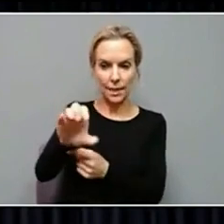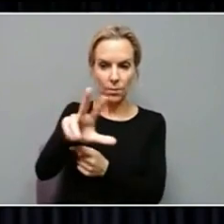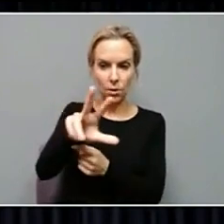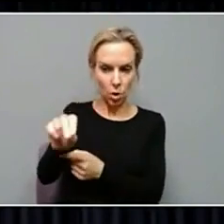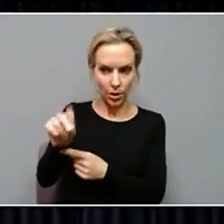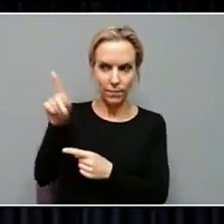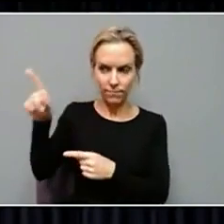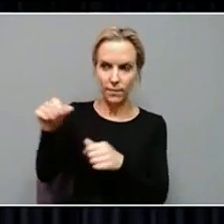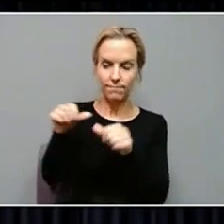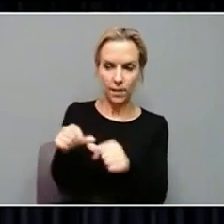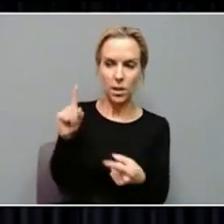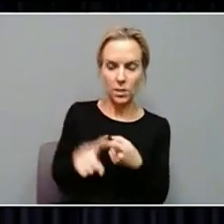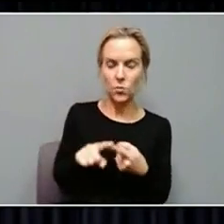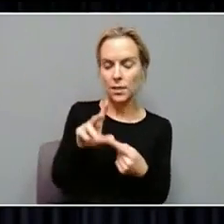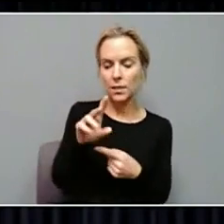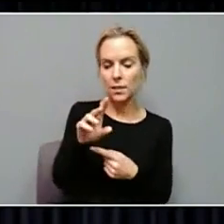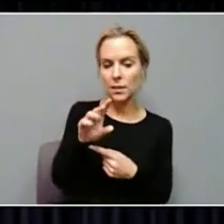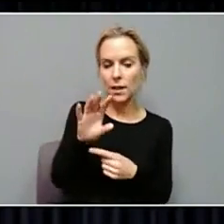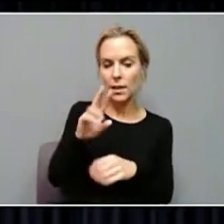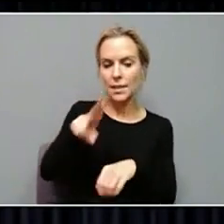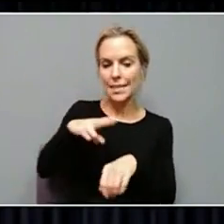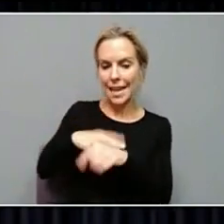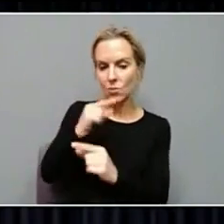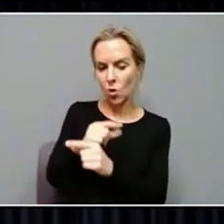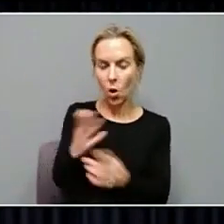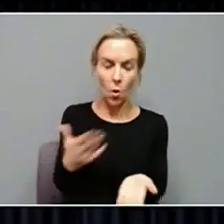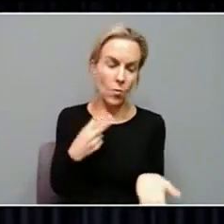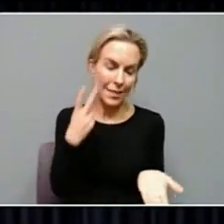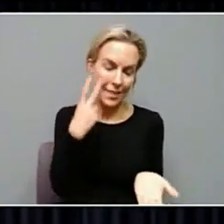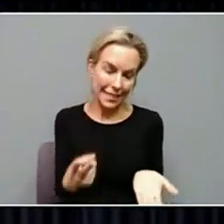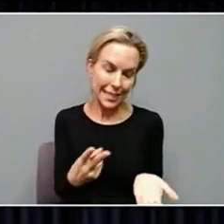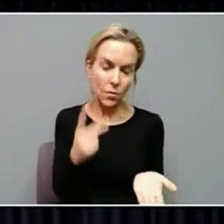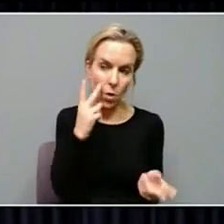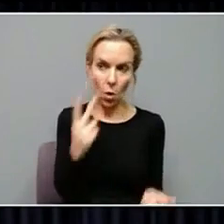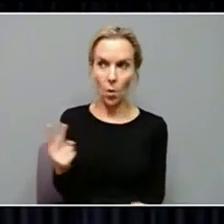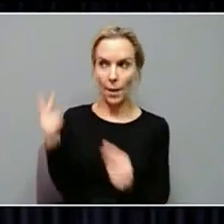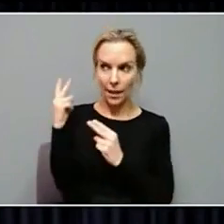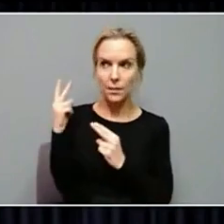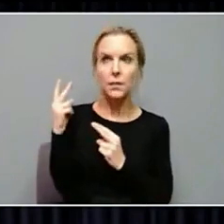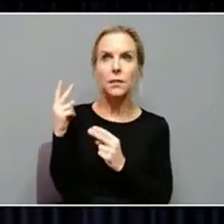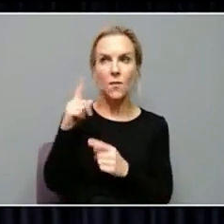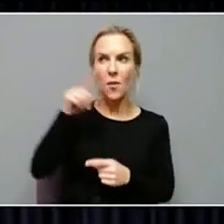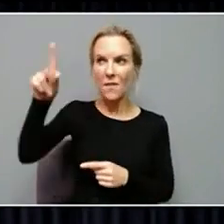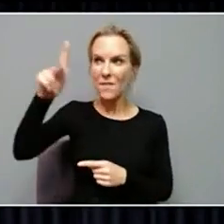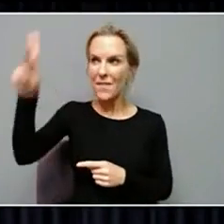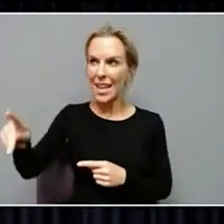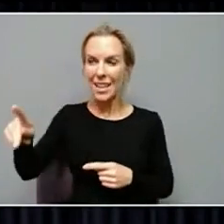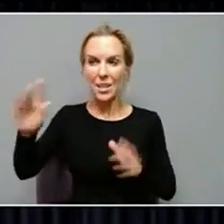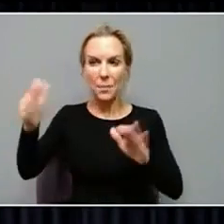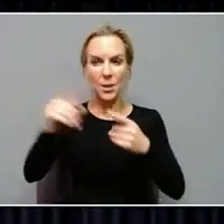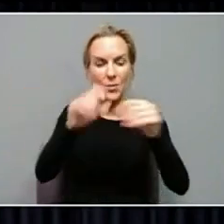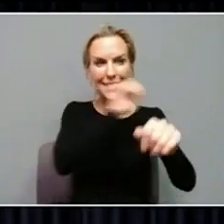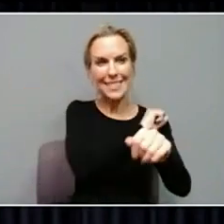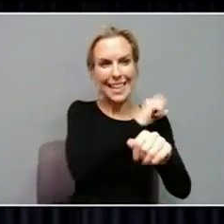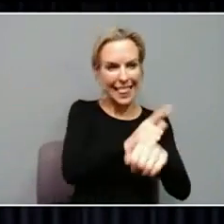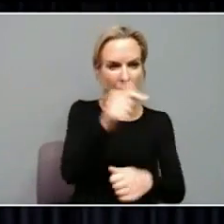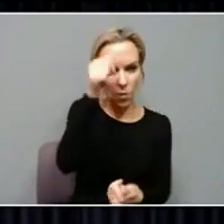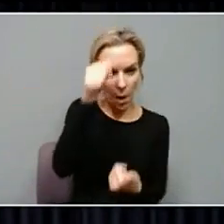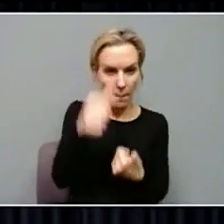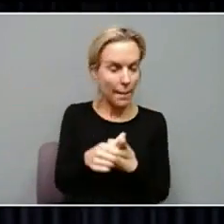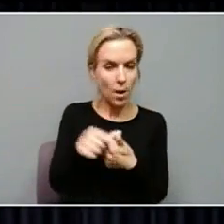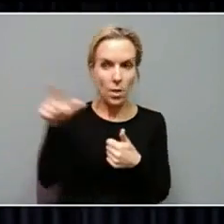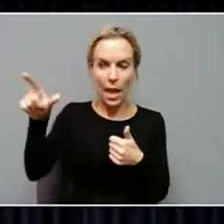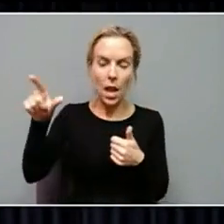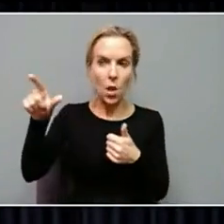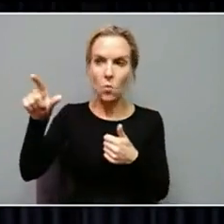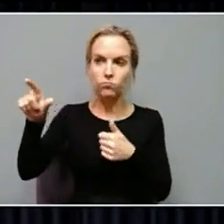date is. We will see. You know, when we look back about Philadelphia versus St. Louis, remember, it went up